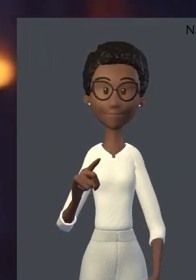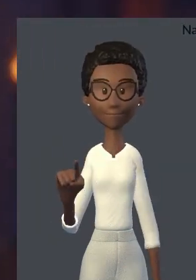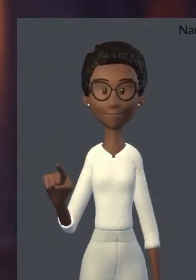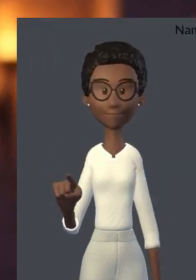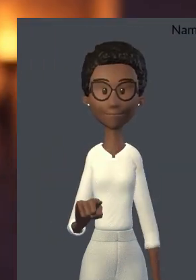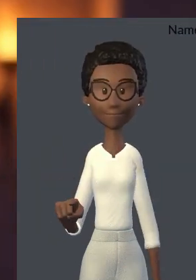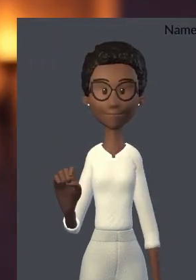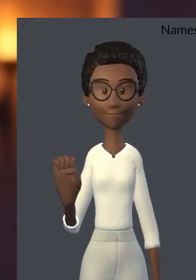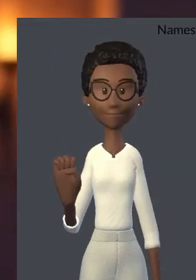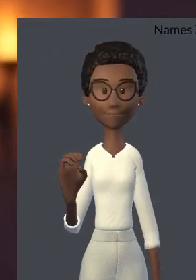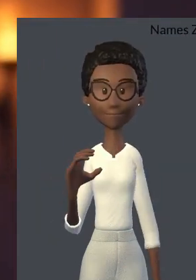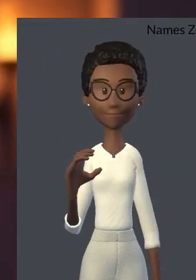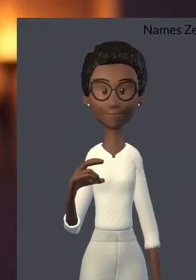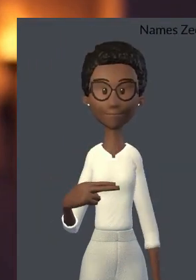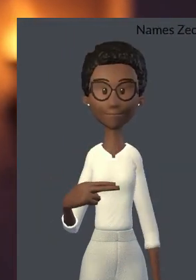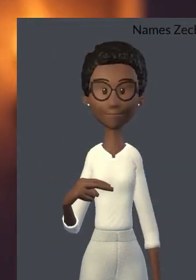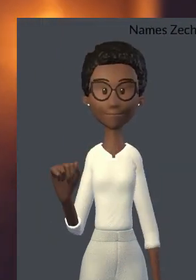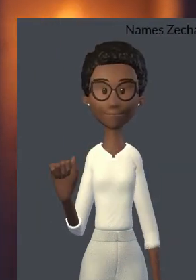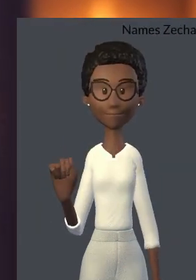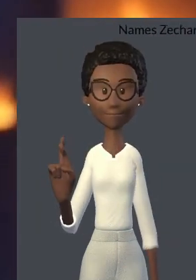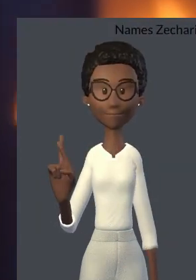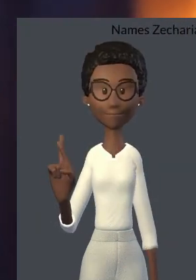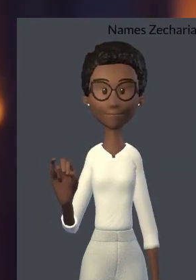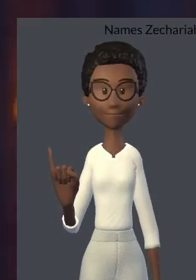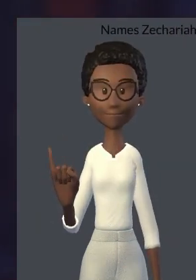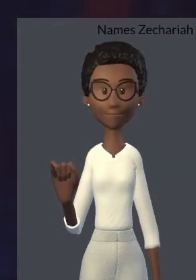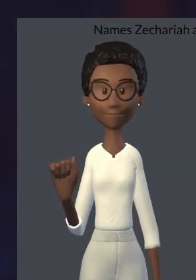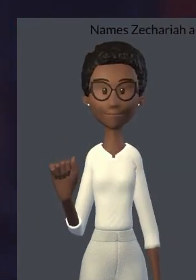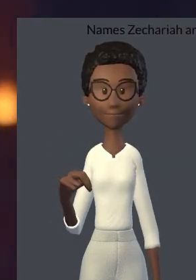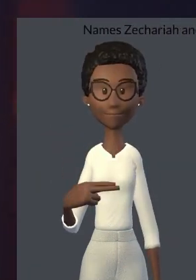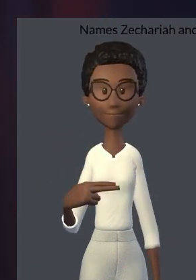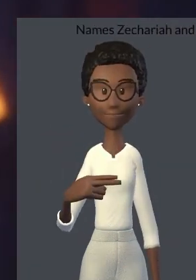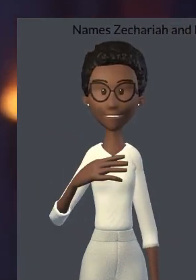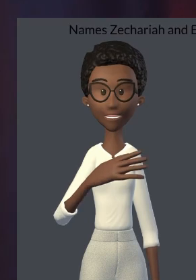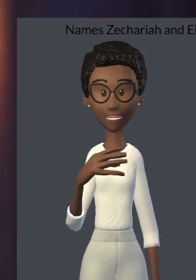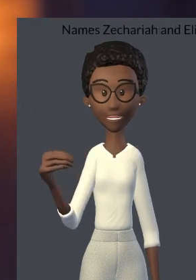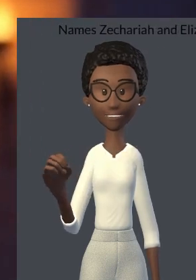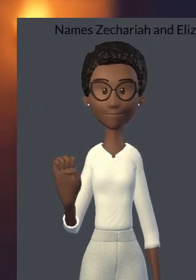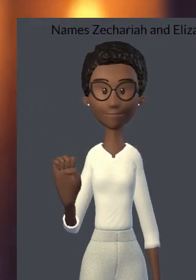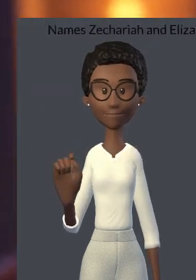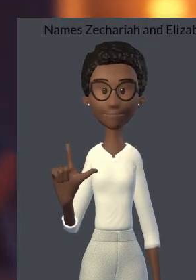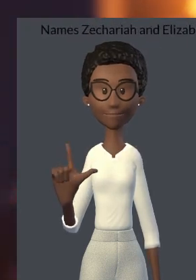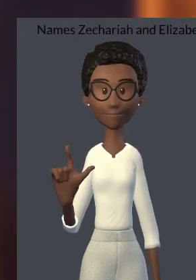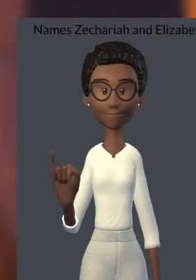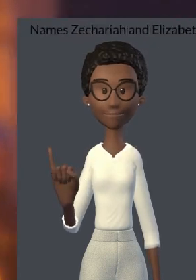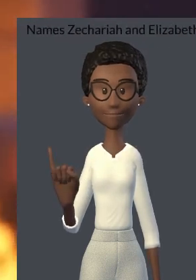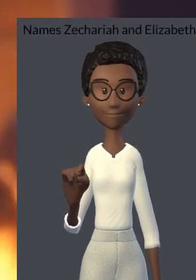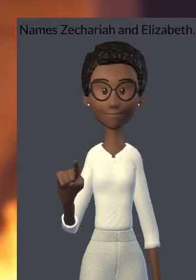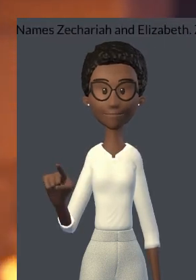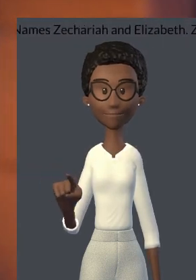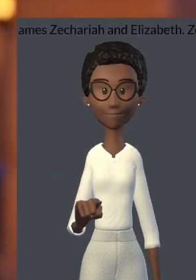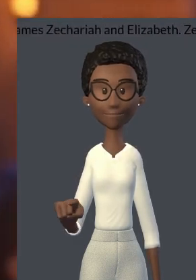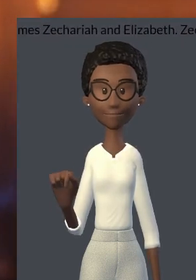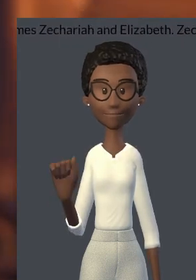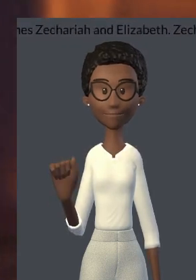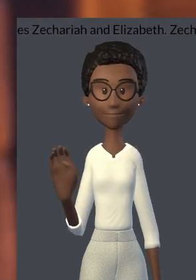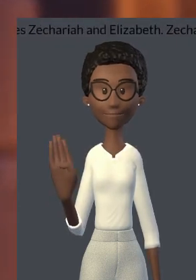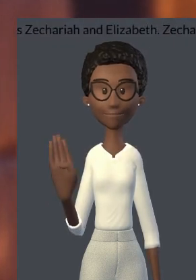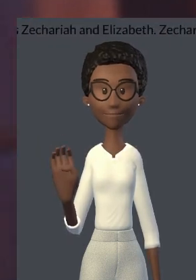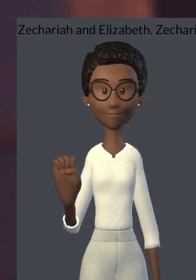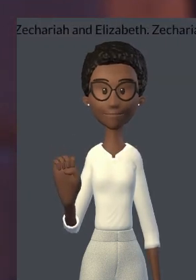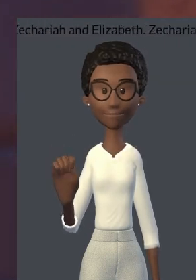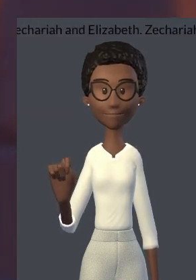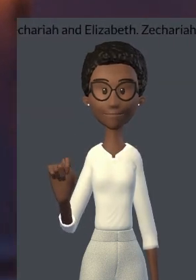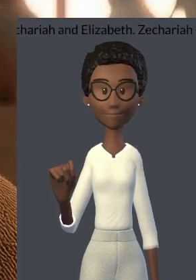years of ministry, ritual, and unanswered prayers. Every year he showed up in the temple. Every year he